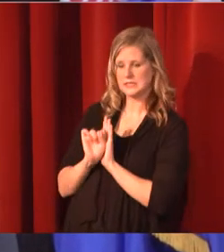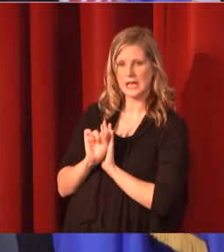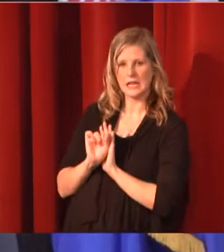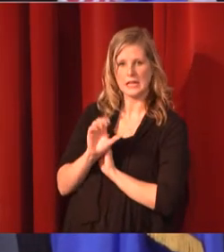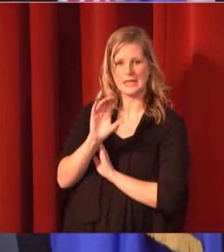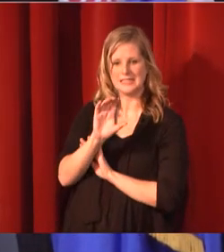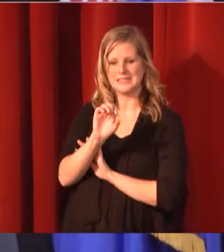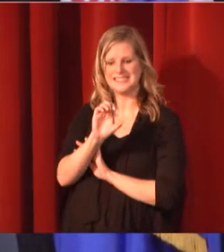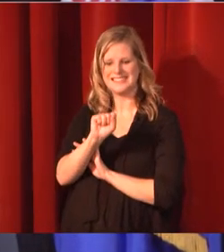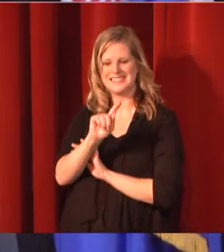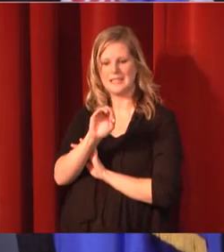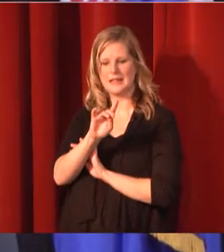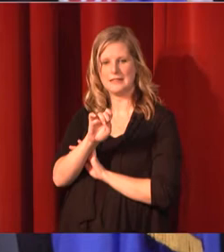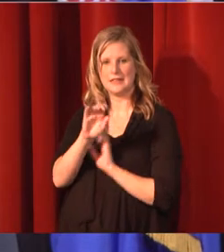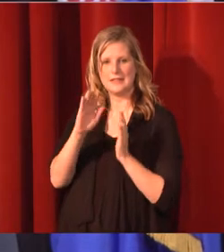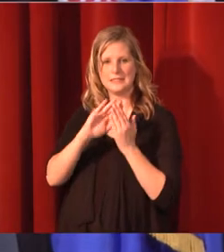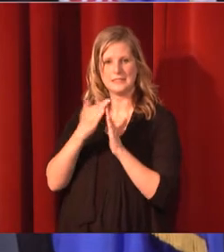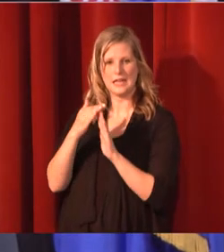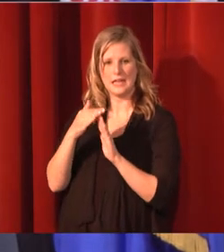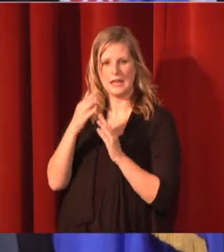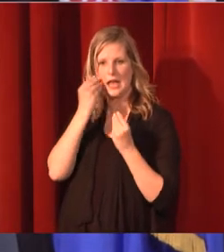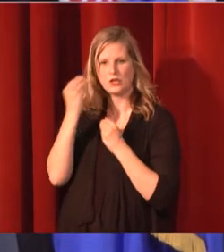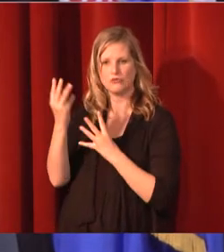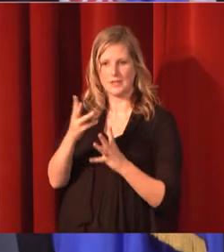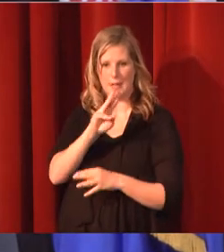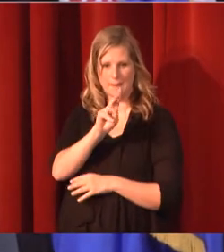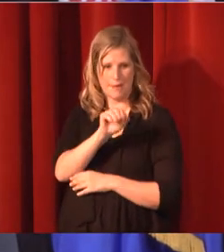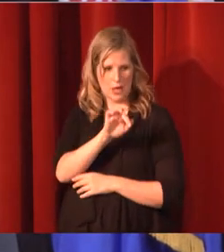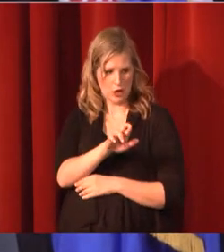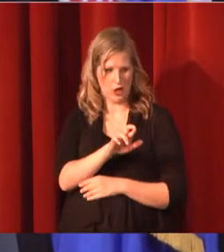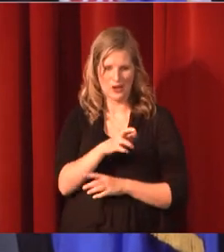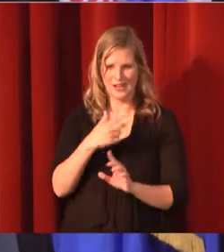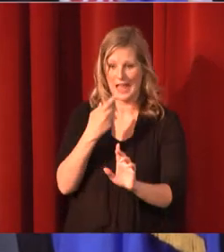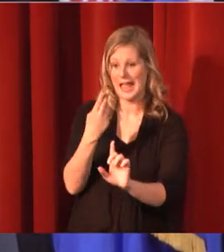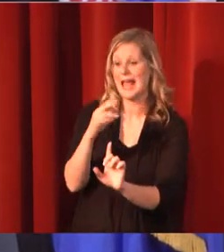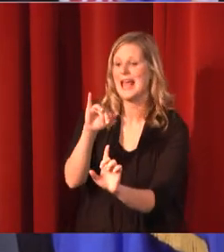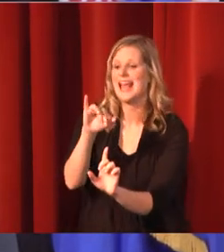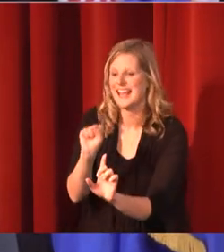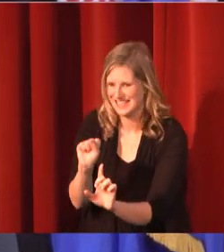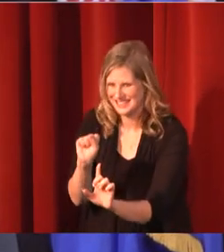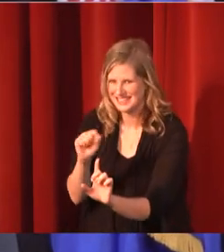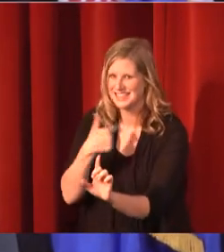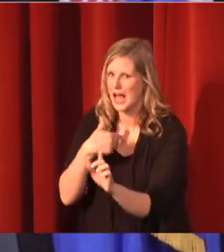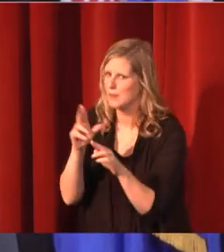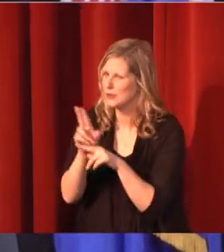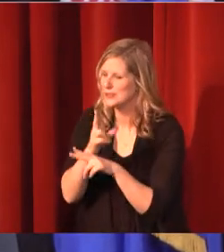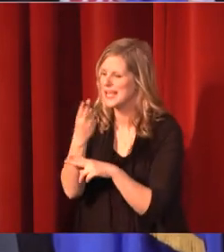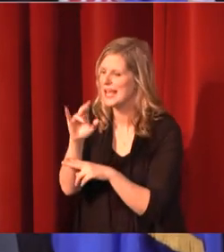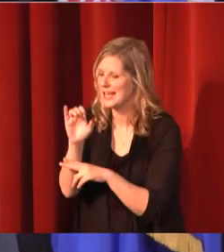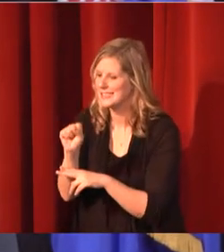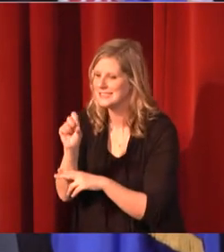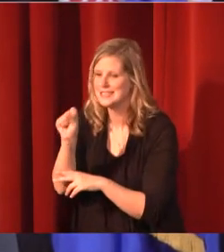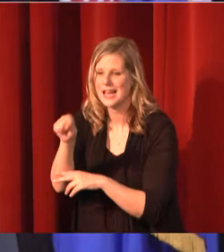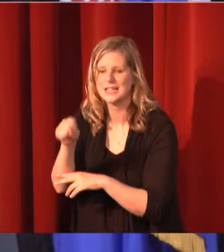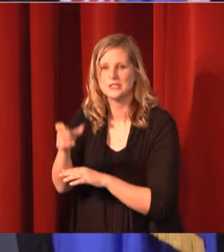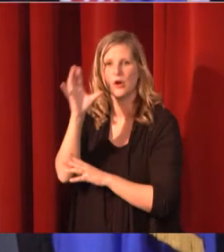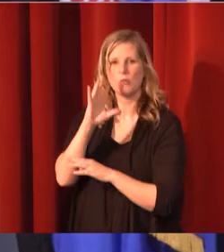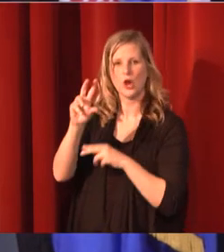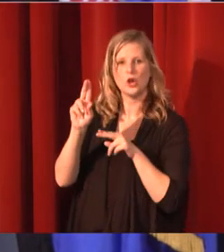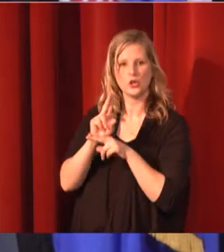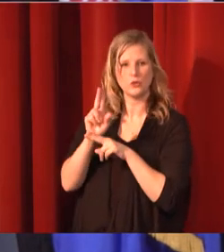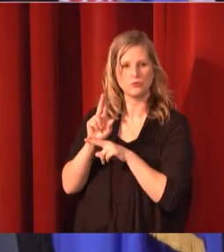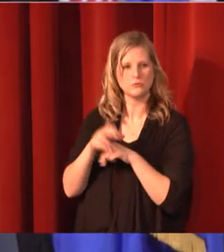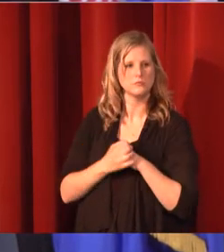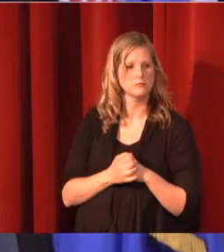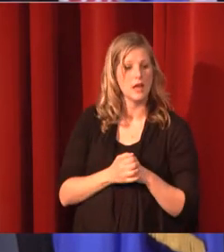was a time to hear from our mayor about his and I'm being intentional about that word priorities for the year this year we are building on